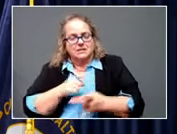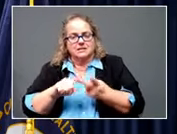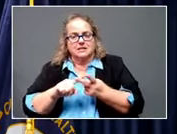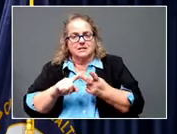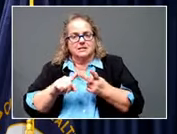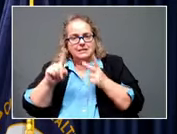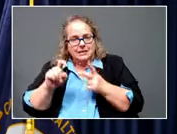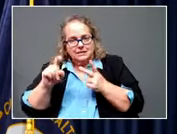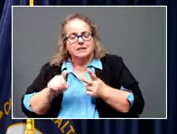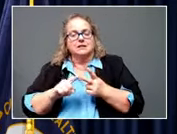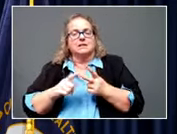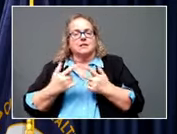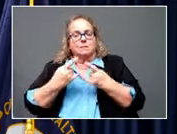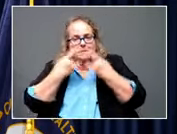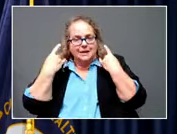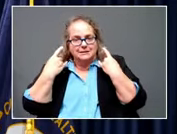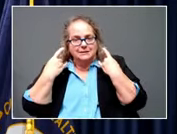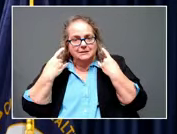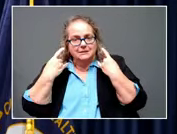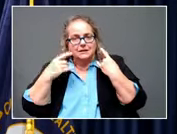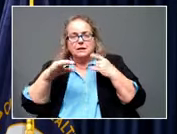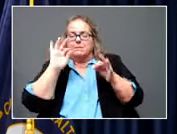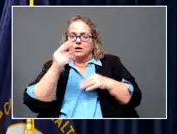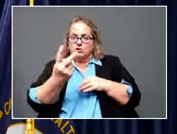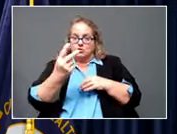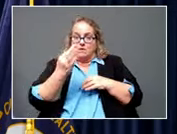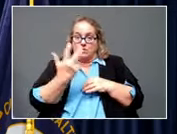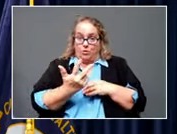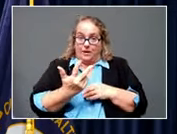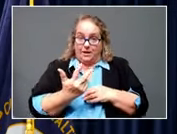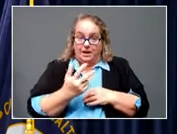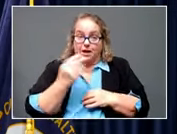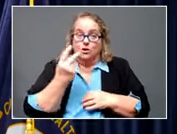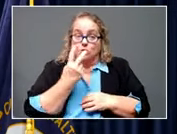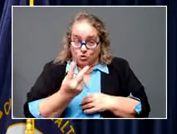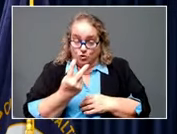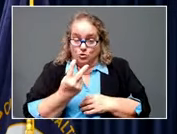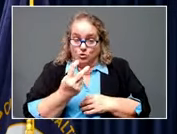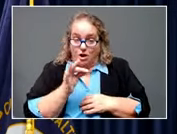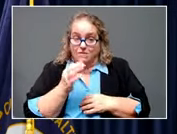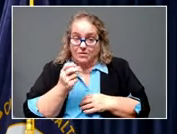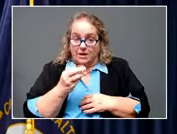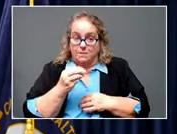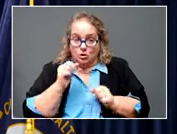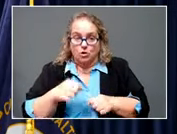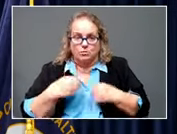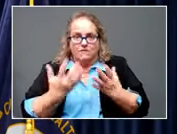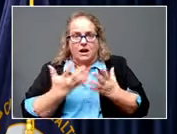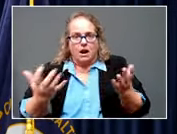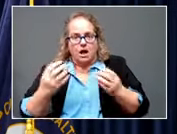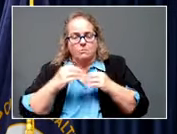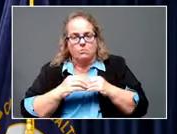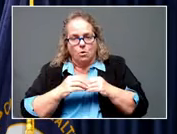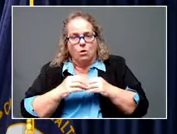masked. You pick two of those three, and I know two of them could provide a lot more fun than the